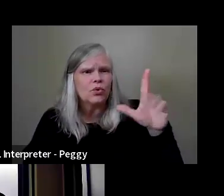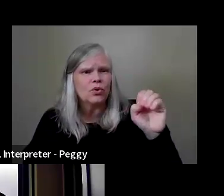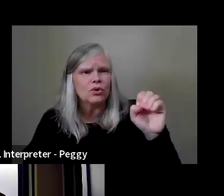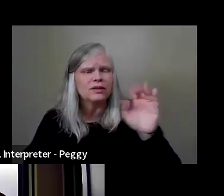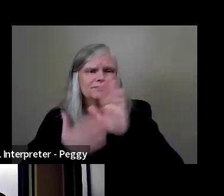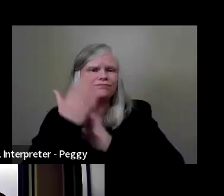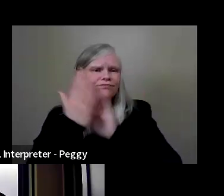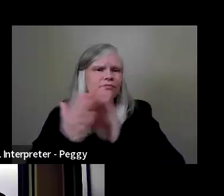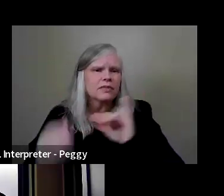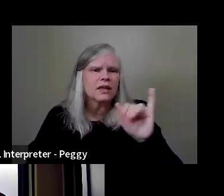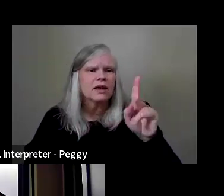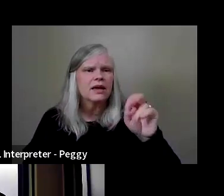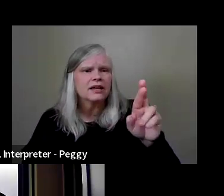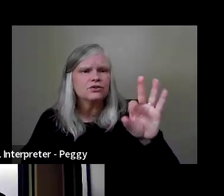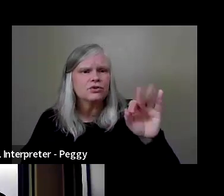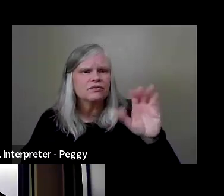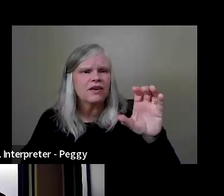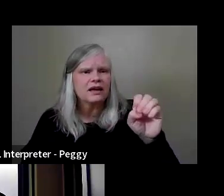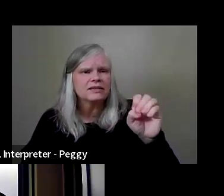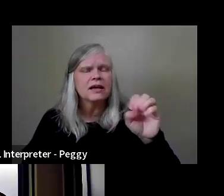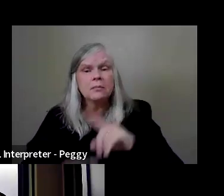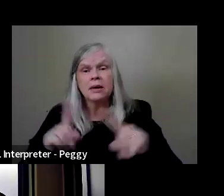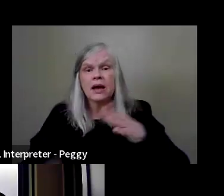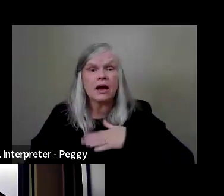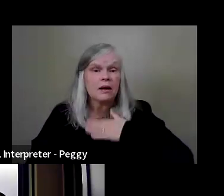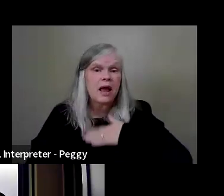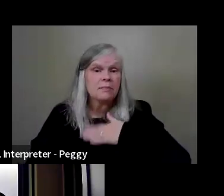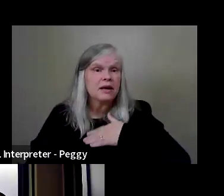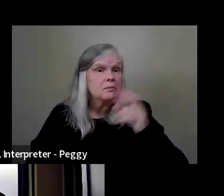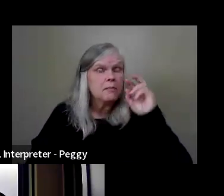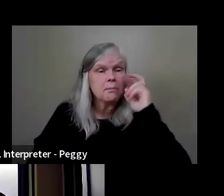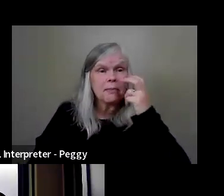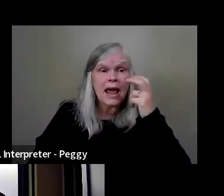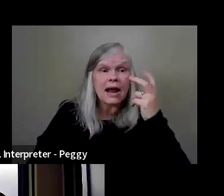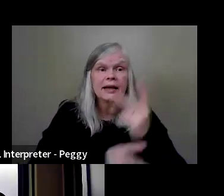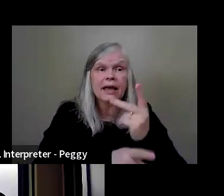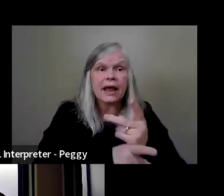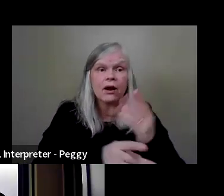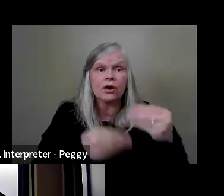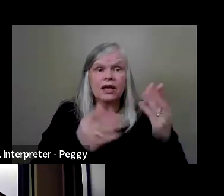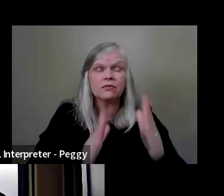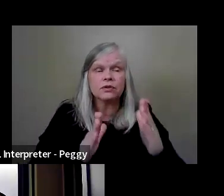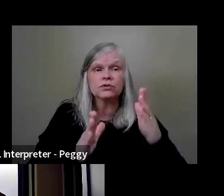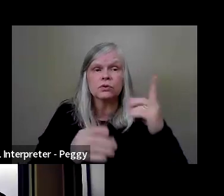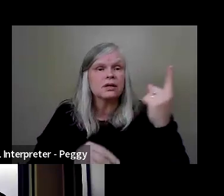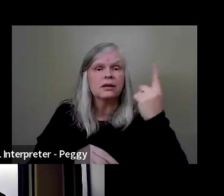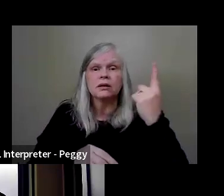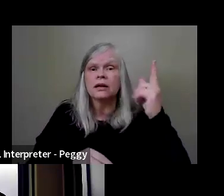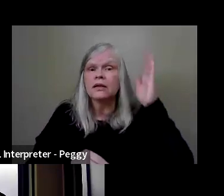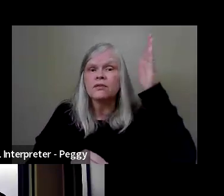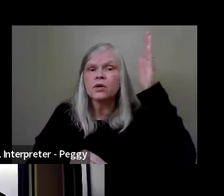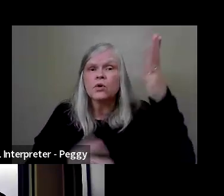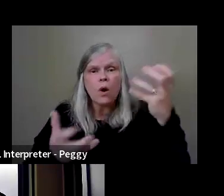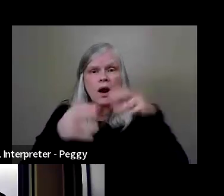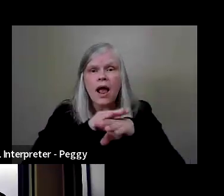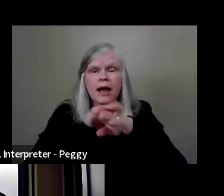interface. But I would be very happy, because there may be blind caregivers or whomever in the future that may want to access